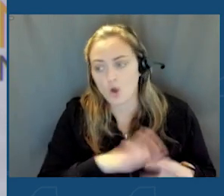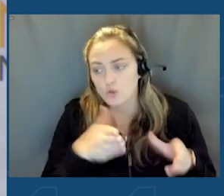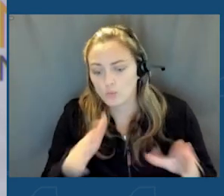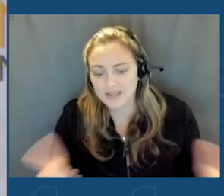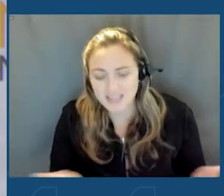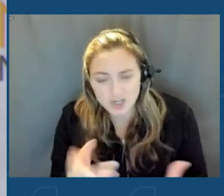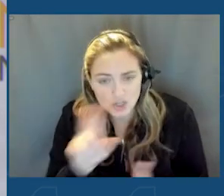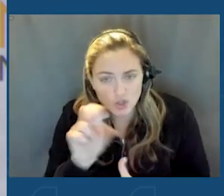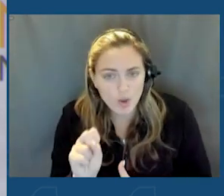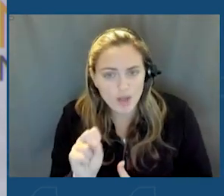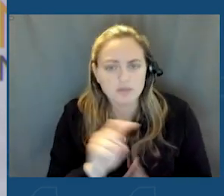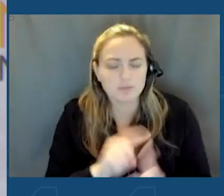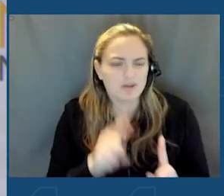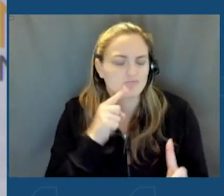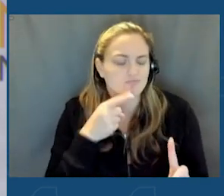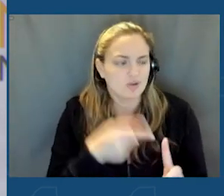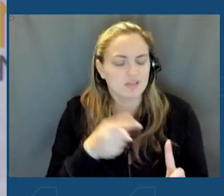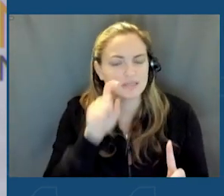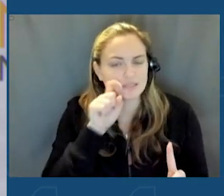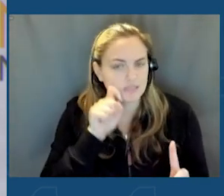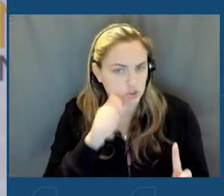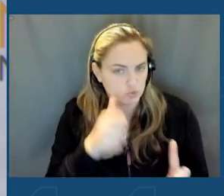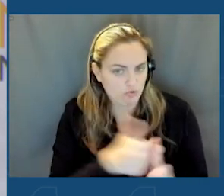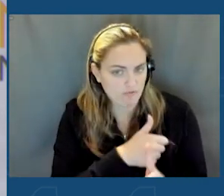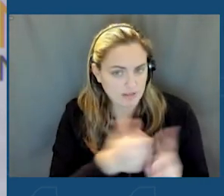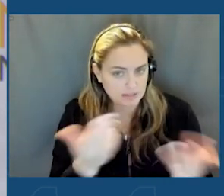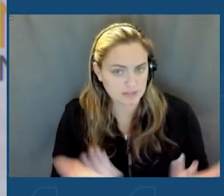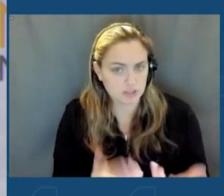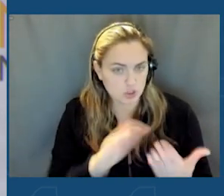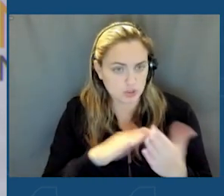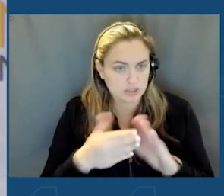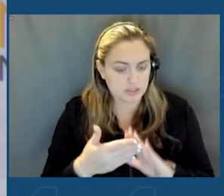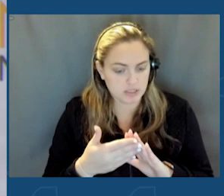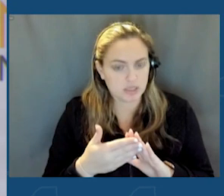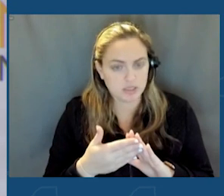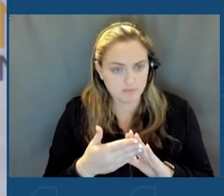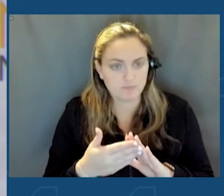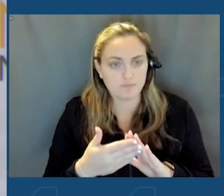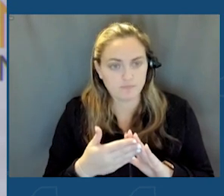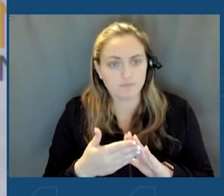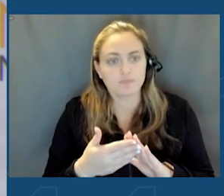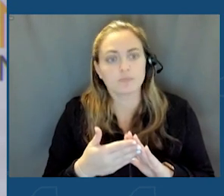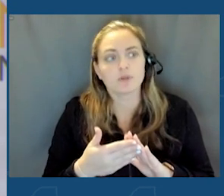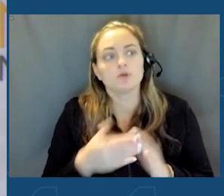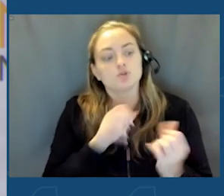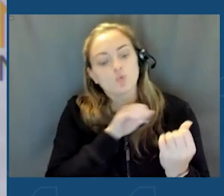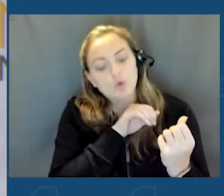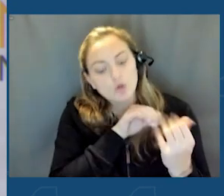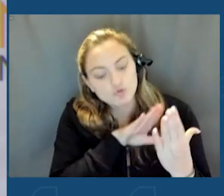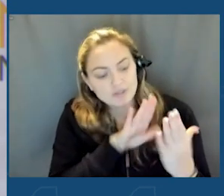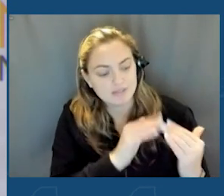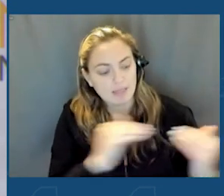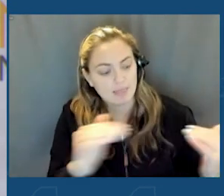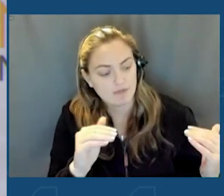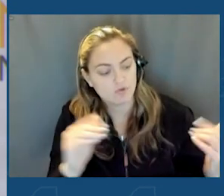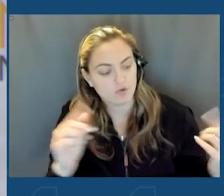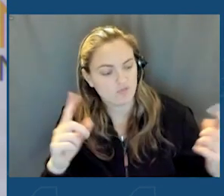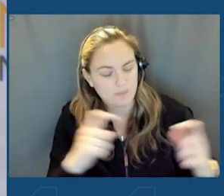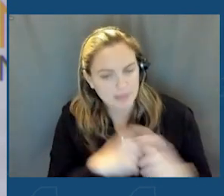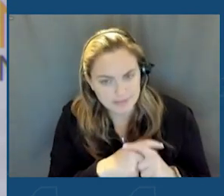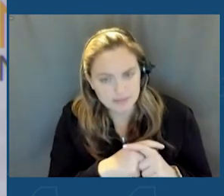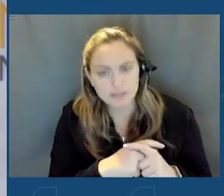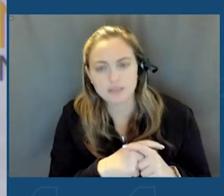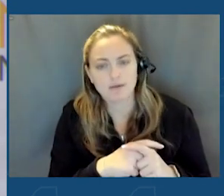but ultimately it was sexual violence here in the city that led them to our doors. So addressing that level of complexity and doing